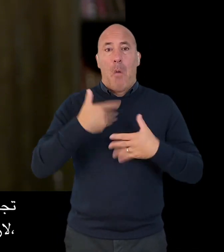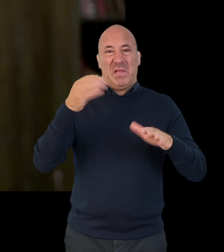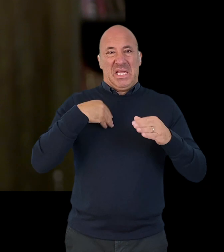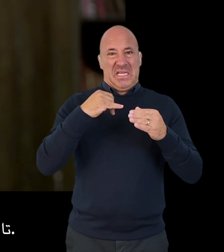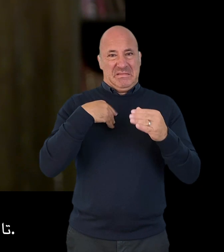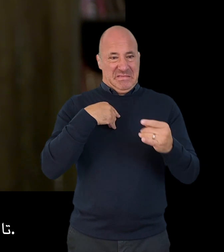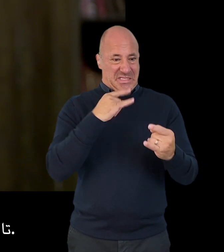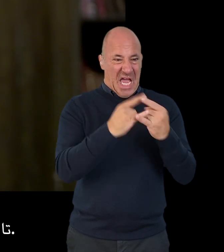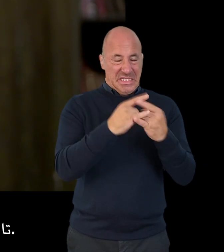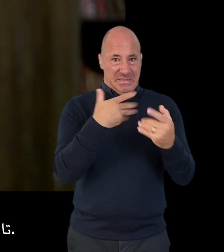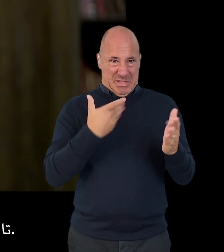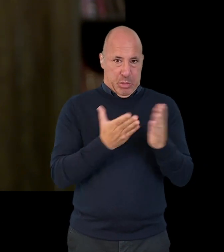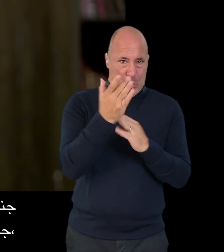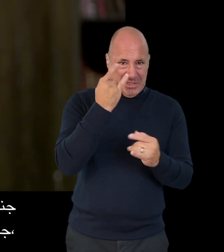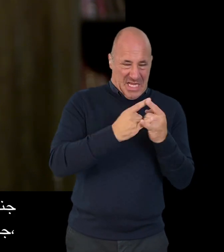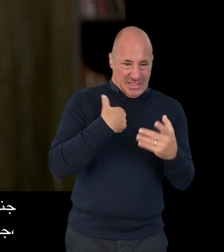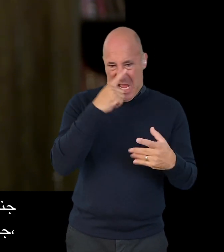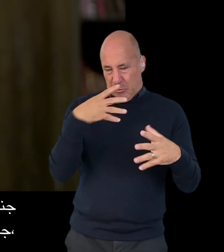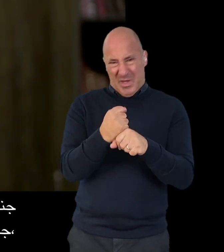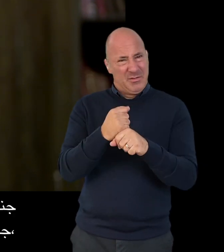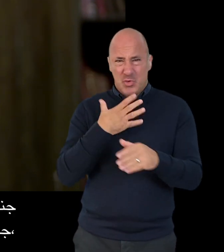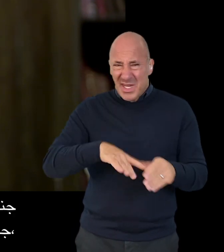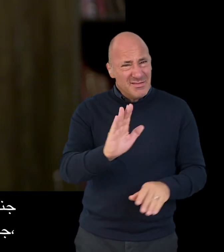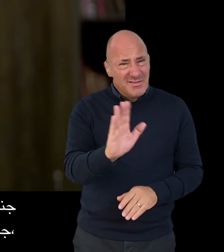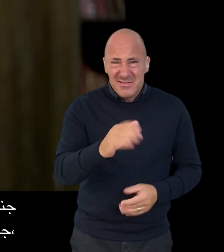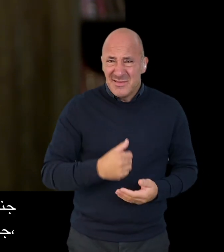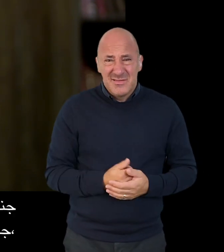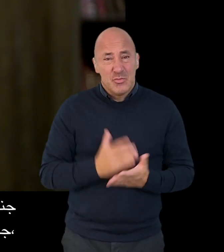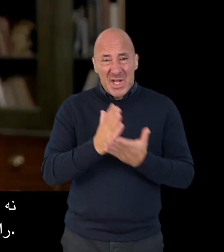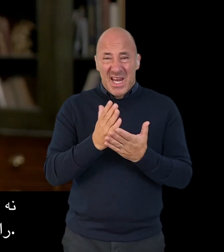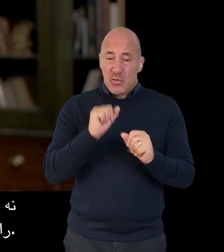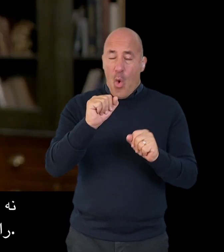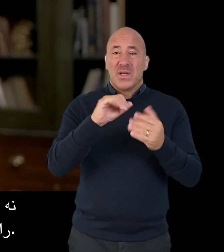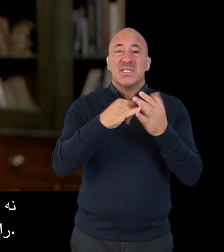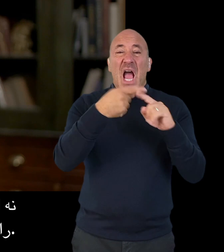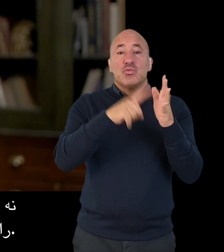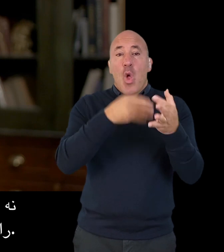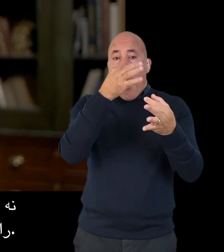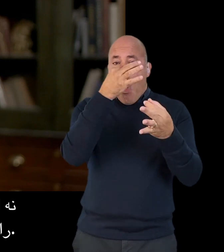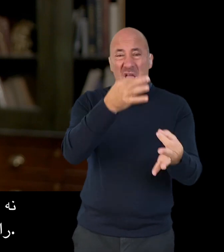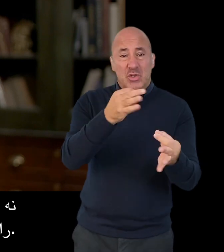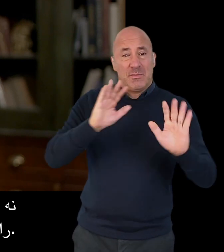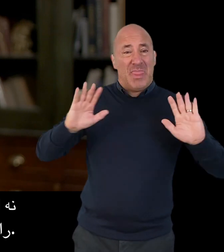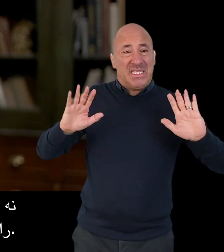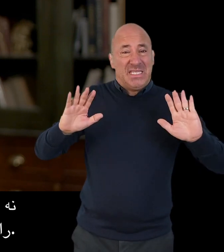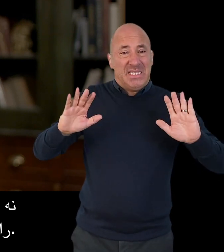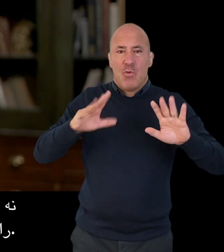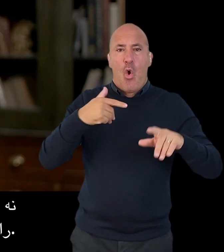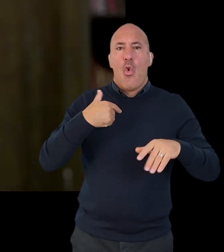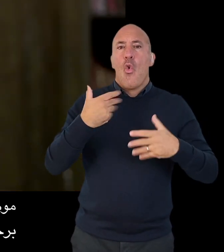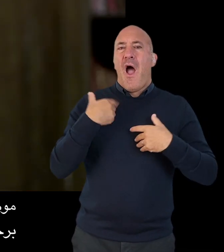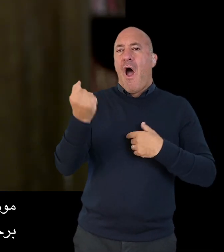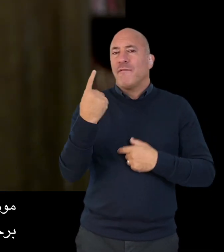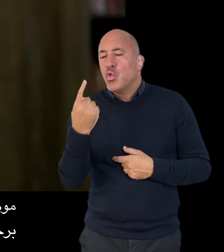experiences in order to win your case. Your case is about your sexual orientation, not just about who you have or have not had sex